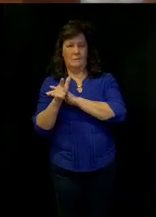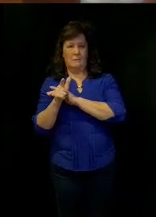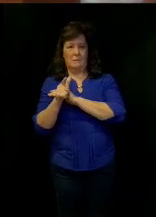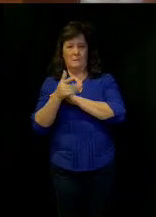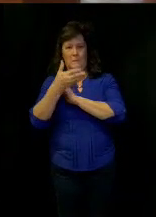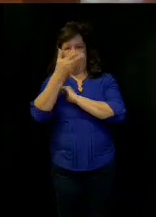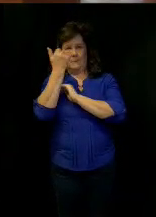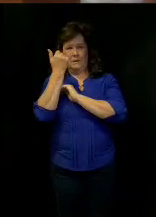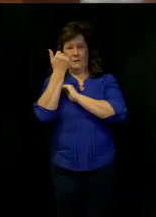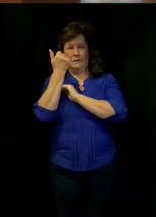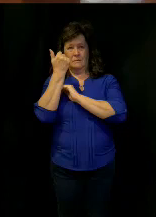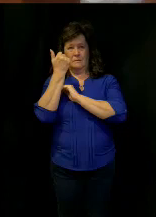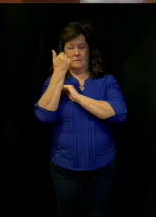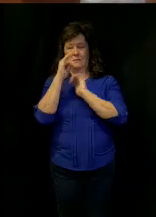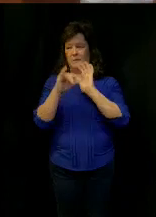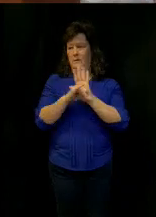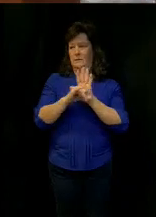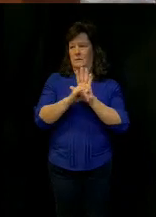Because of their sins.